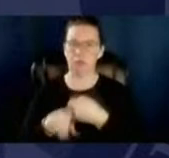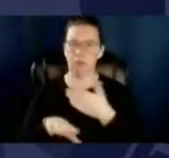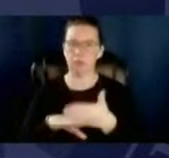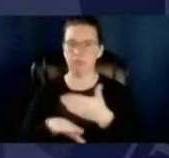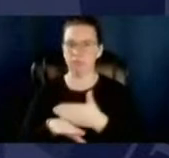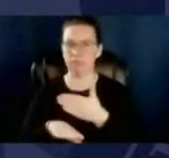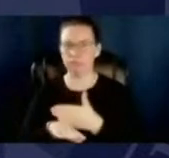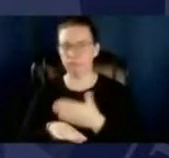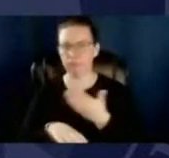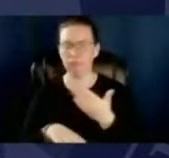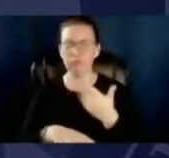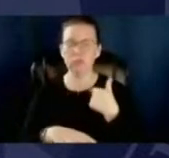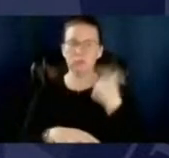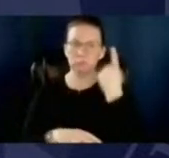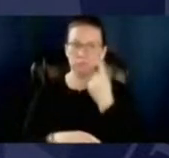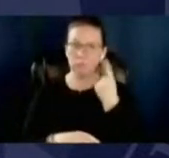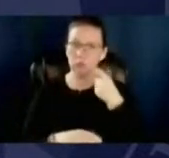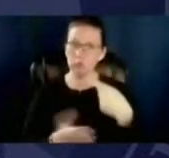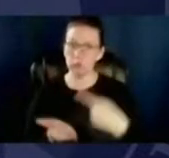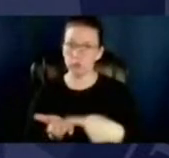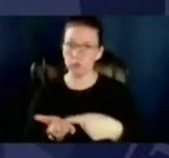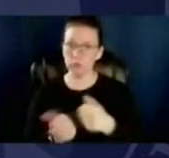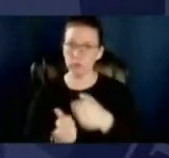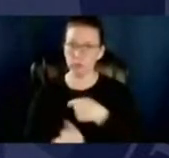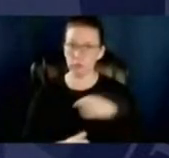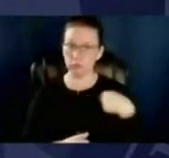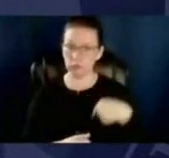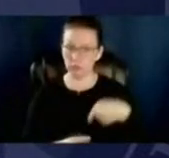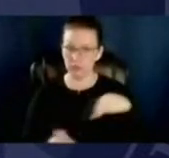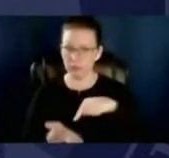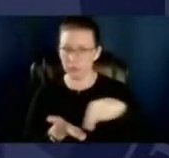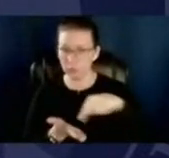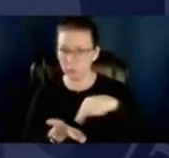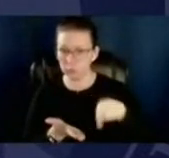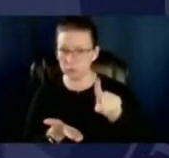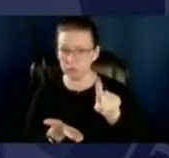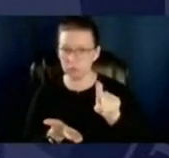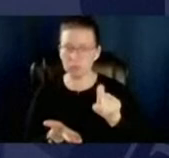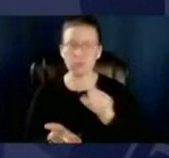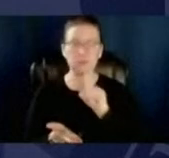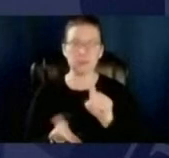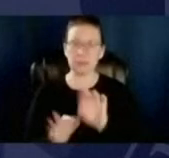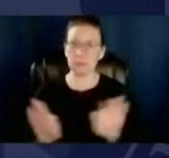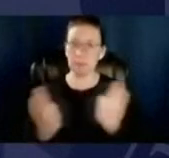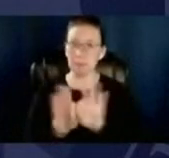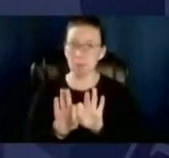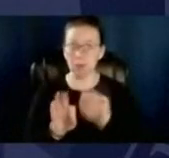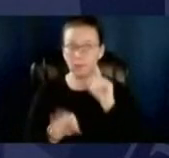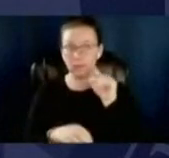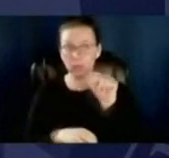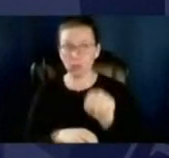any discussions with Chinese officials this week, and how important is it for you to intensify